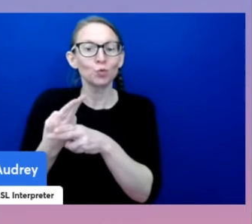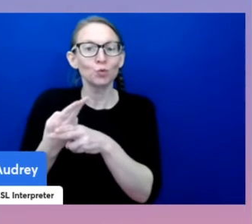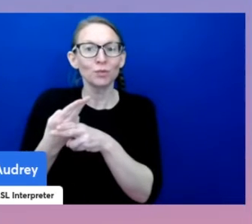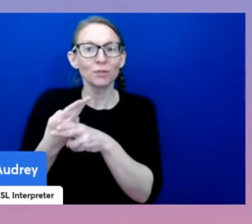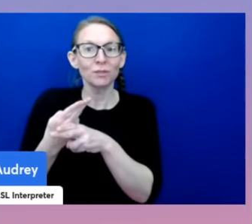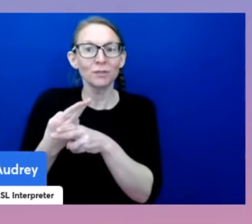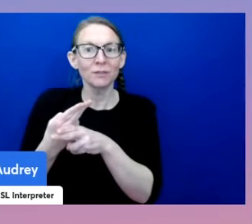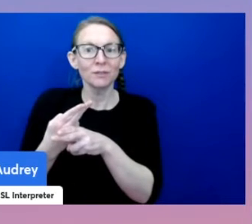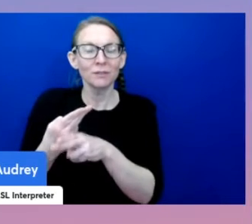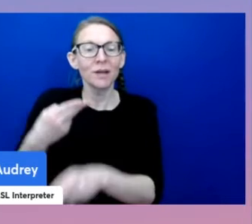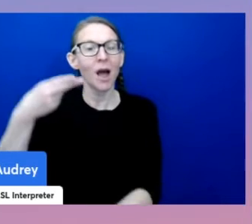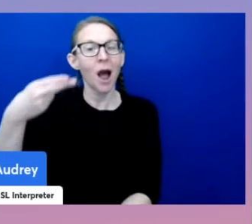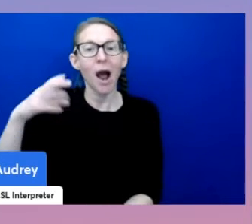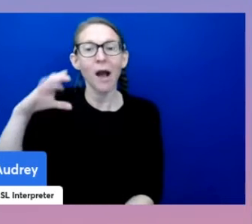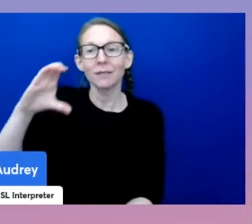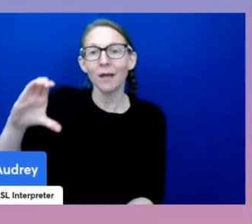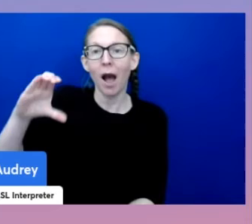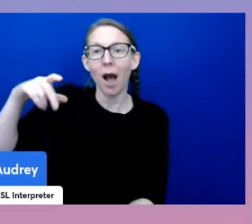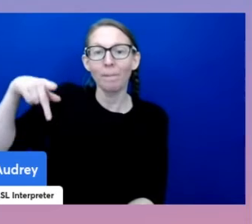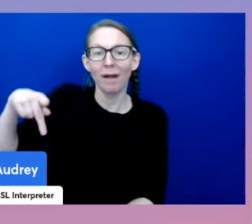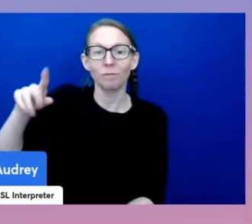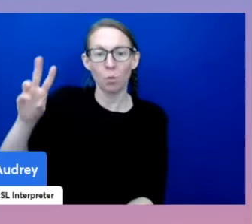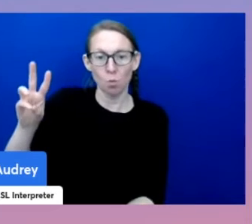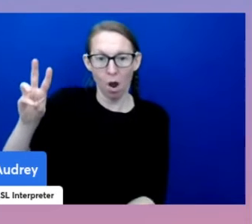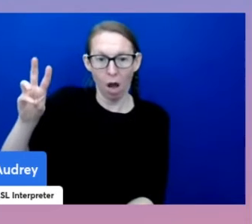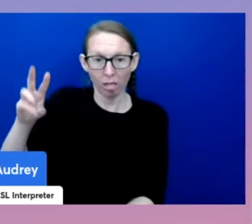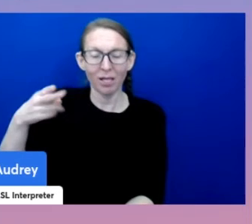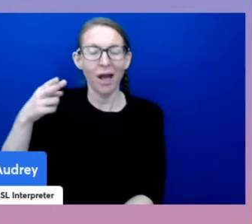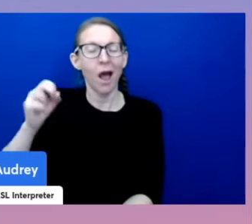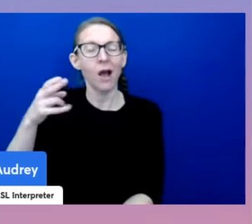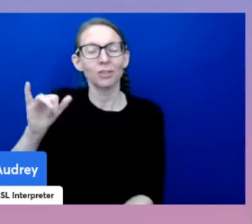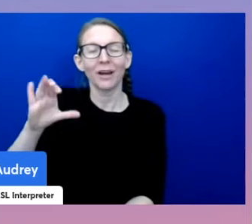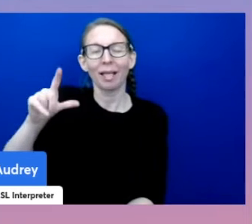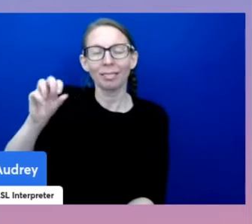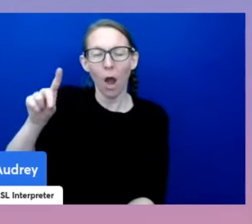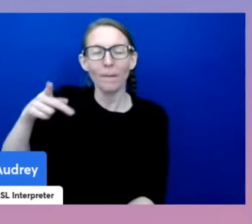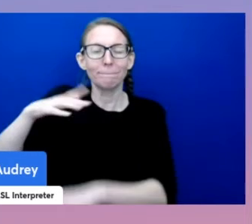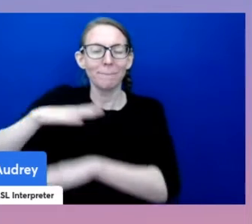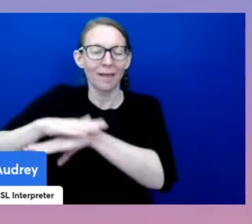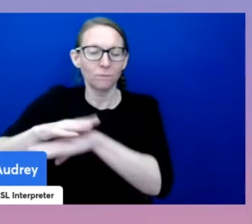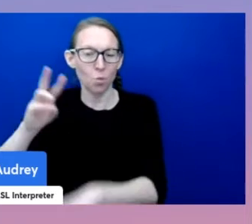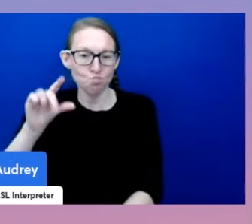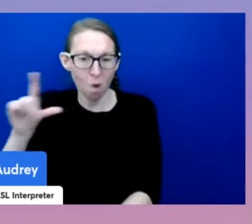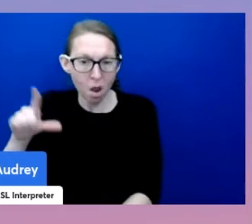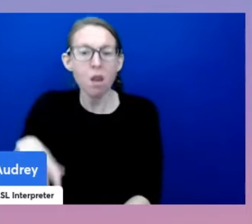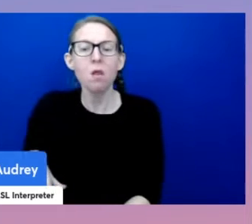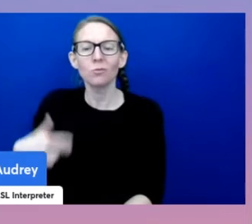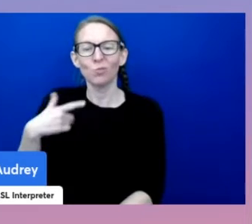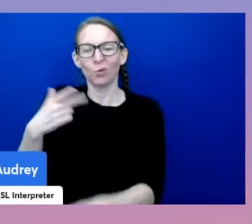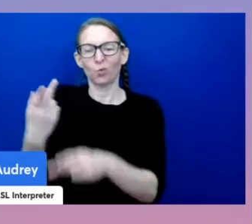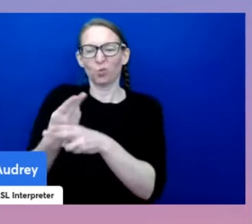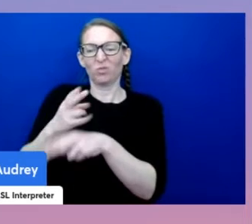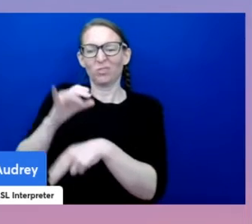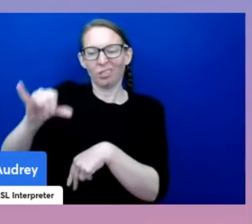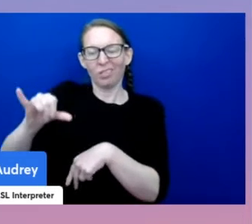HashiCorp Cloud Platform Vault. That need to set up